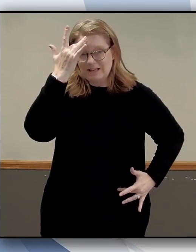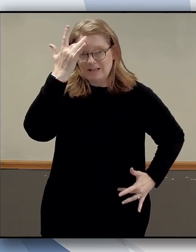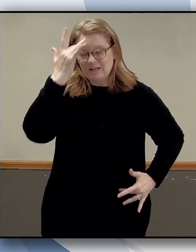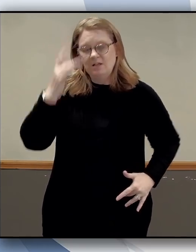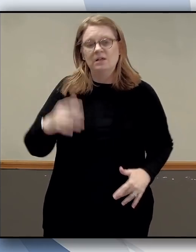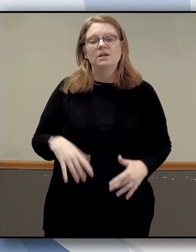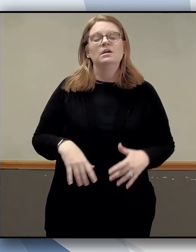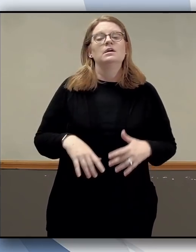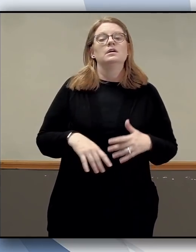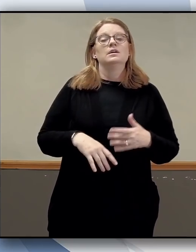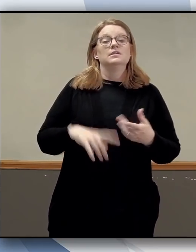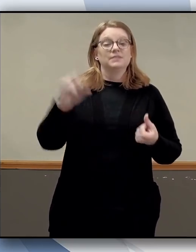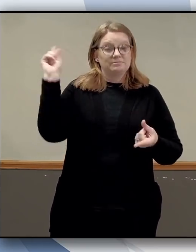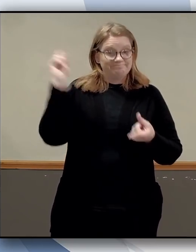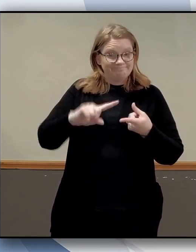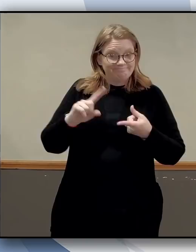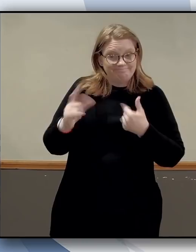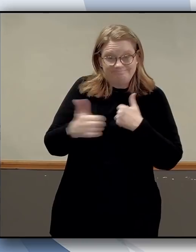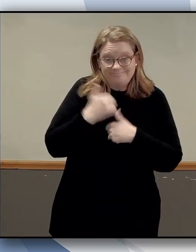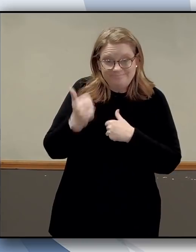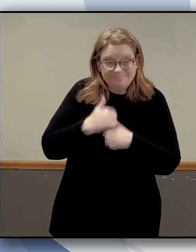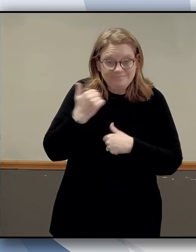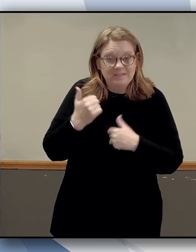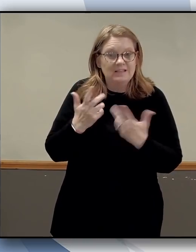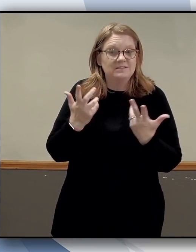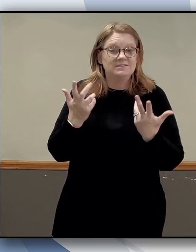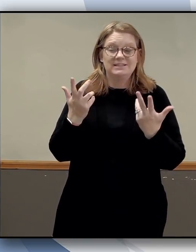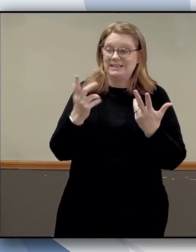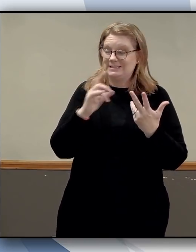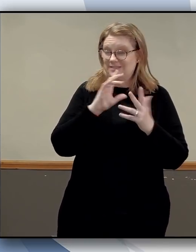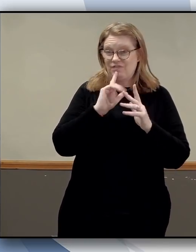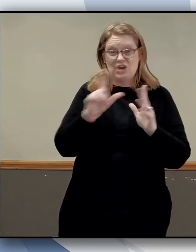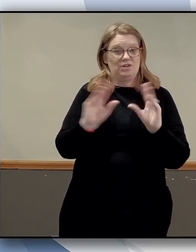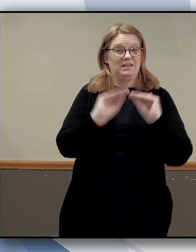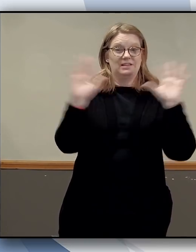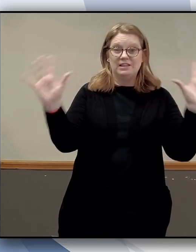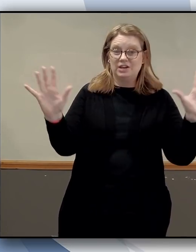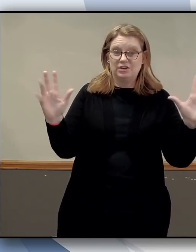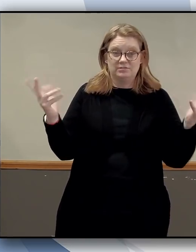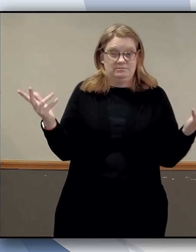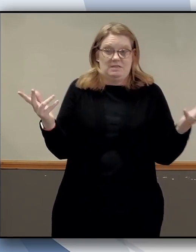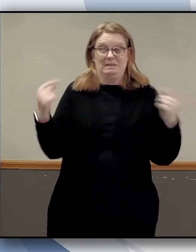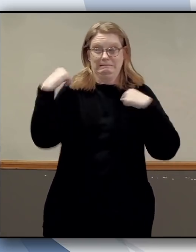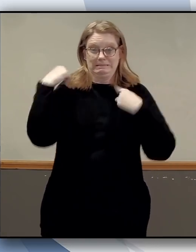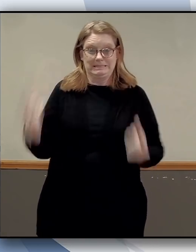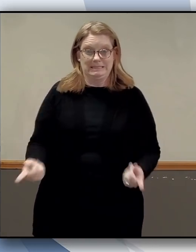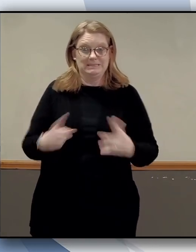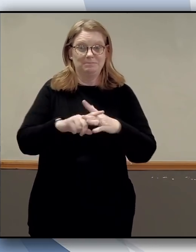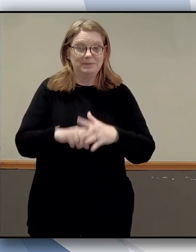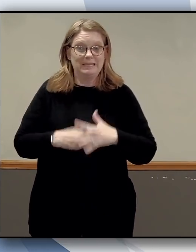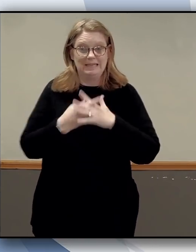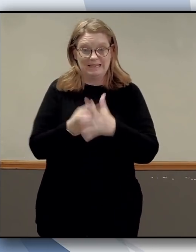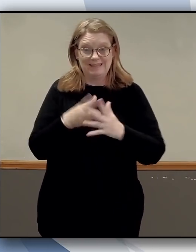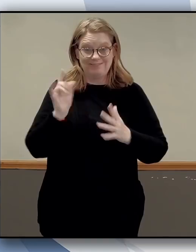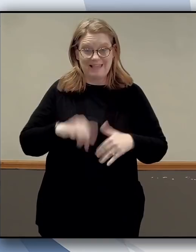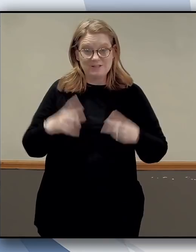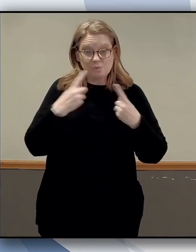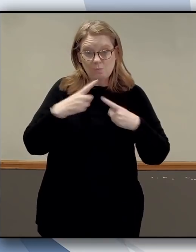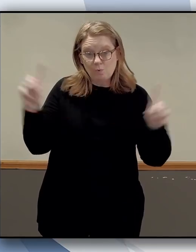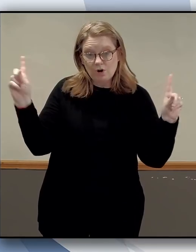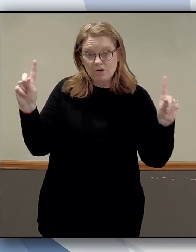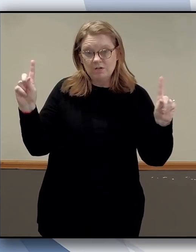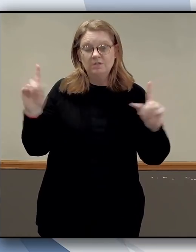the mitigation strategies are clear. There's not a mystery. What we've been talking about since the beginning is what works.